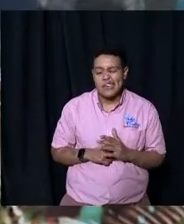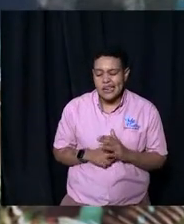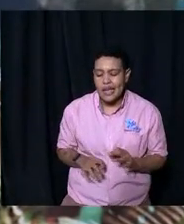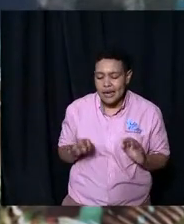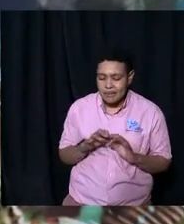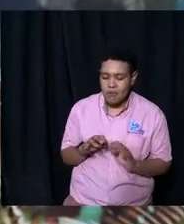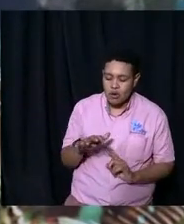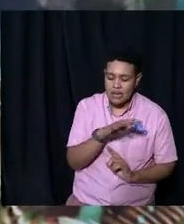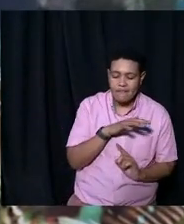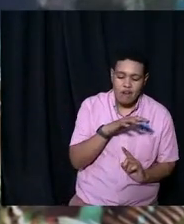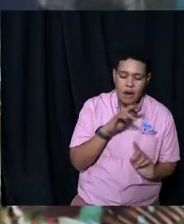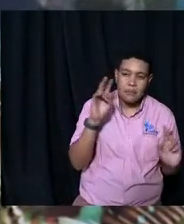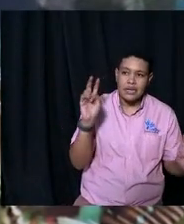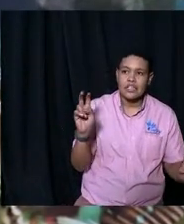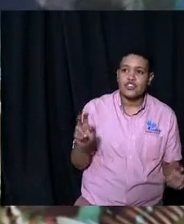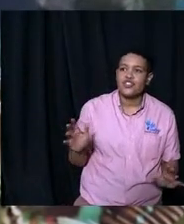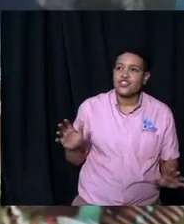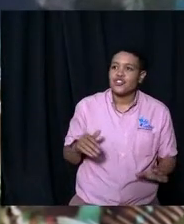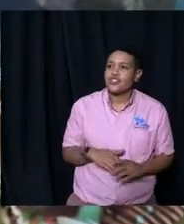issues.